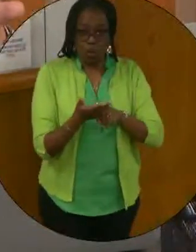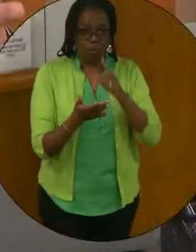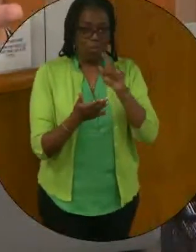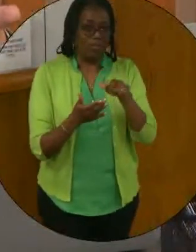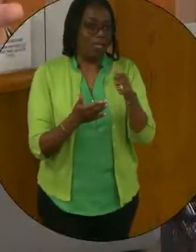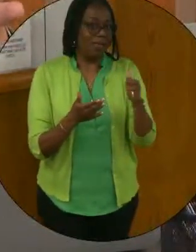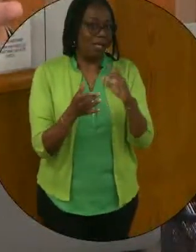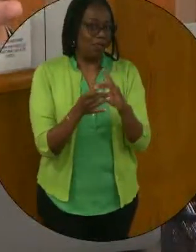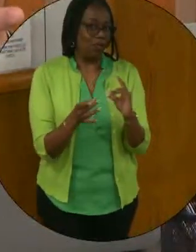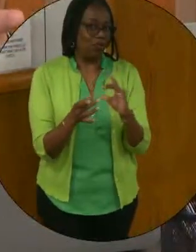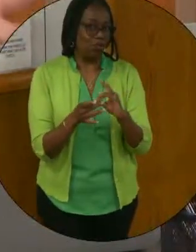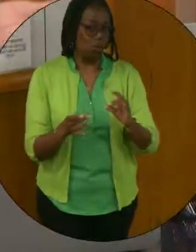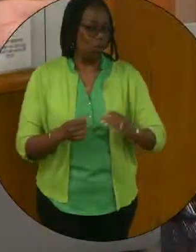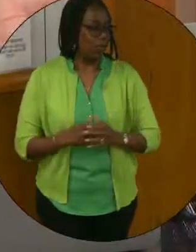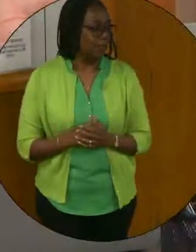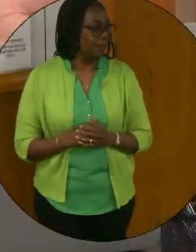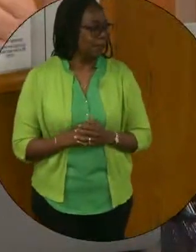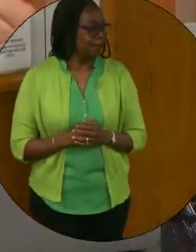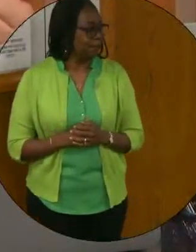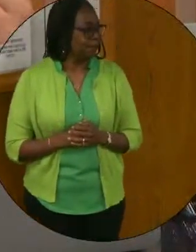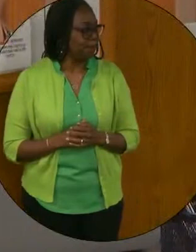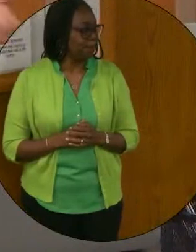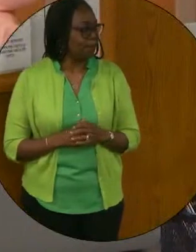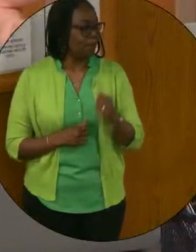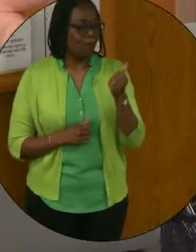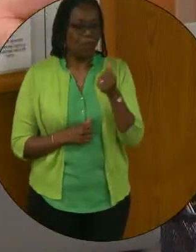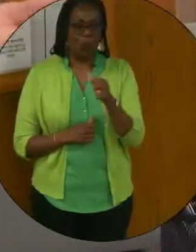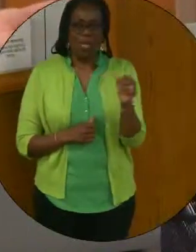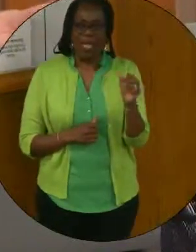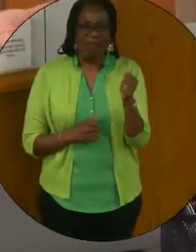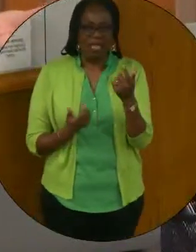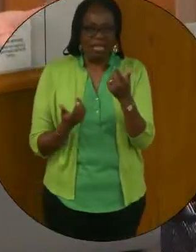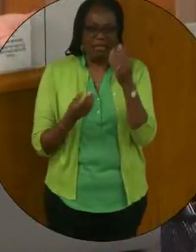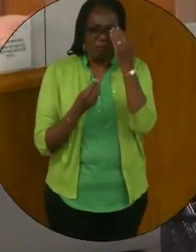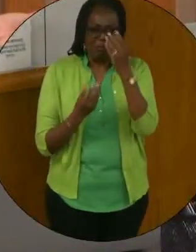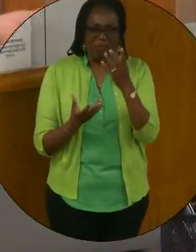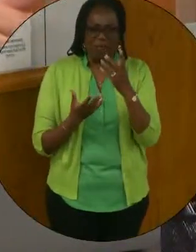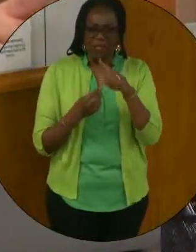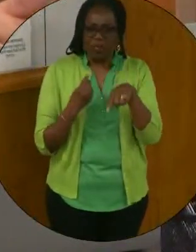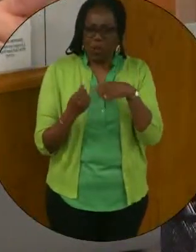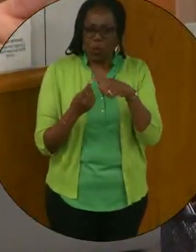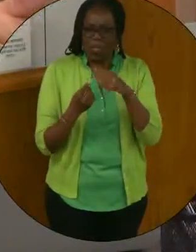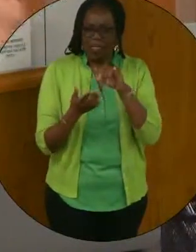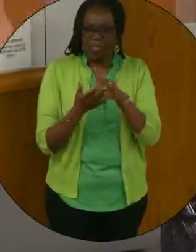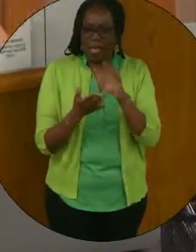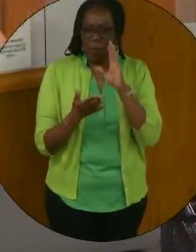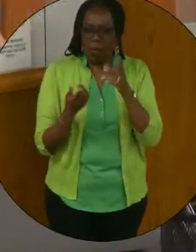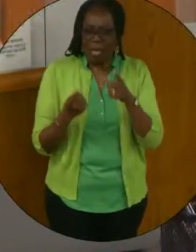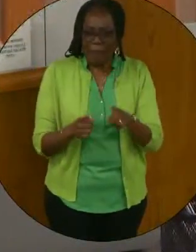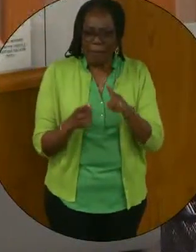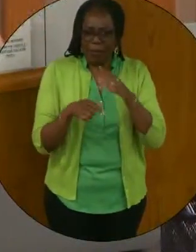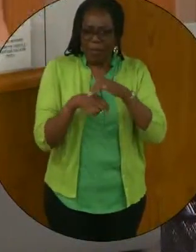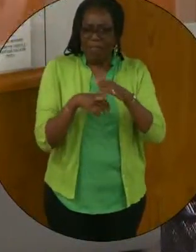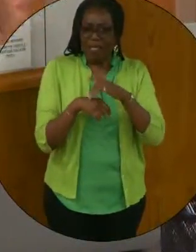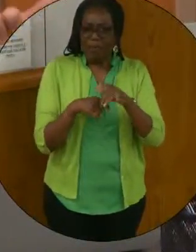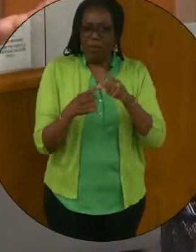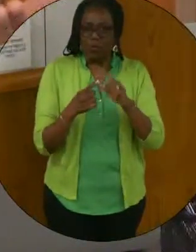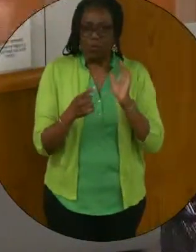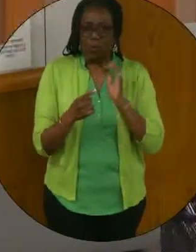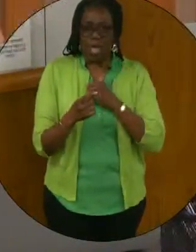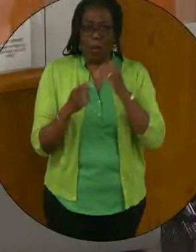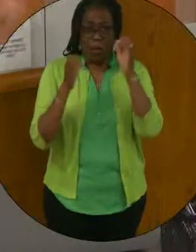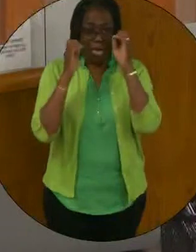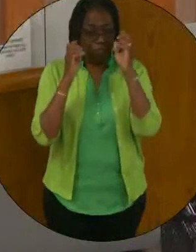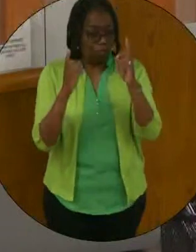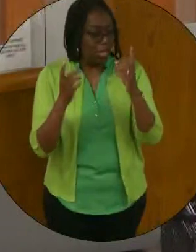we have any word from the state in terms of when the college readiness assessment will be available to our educators so